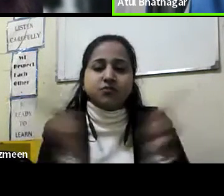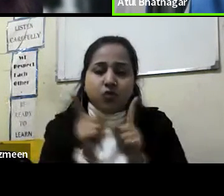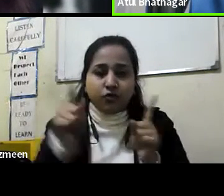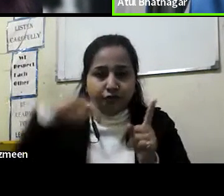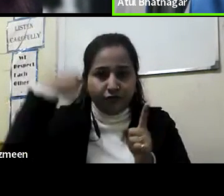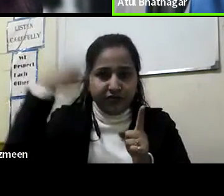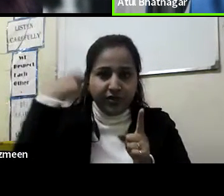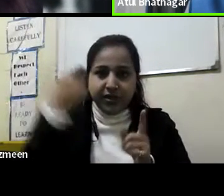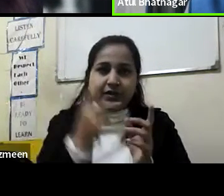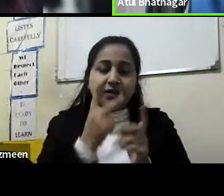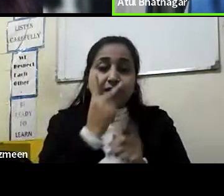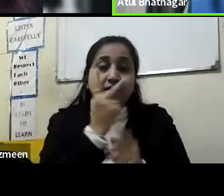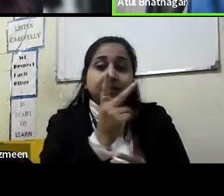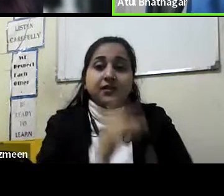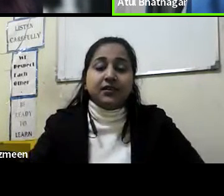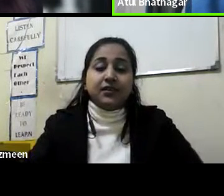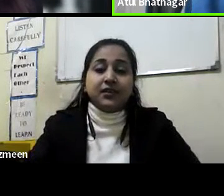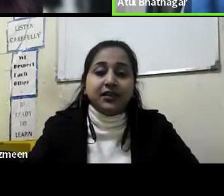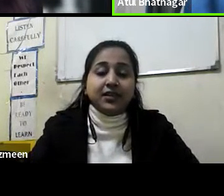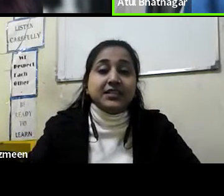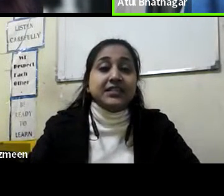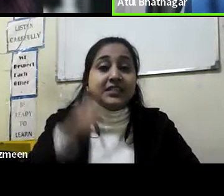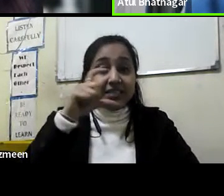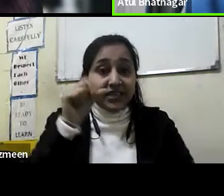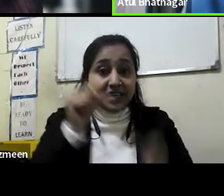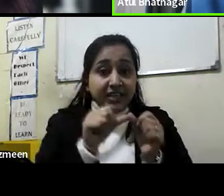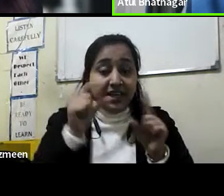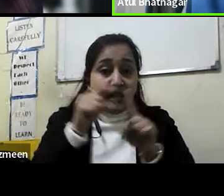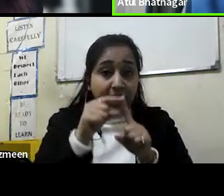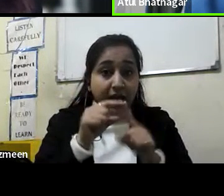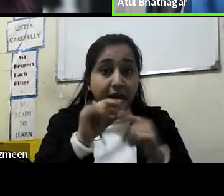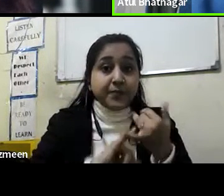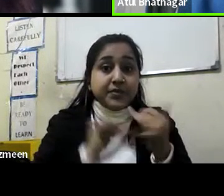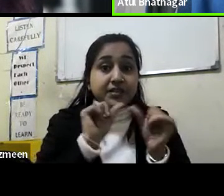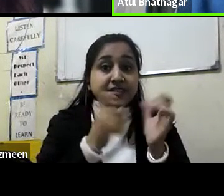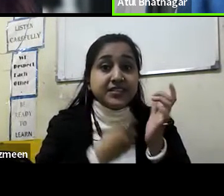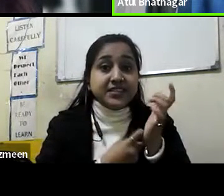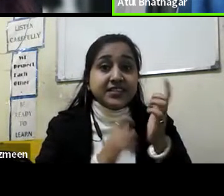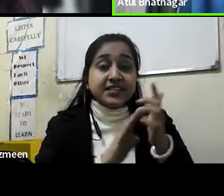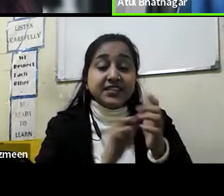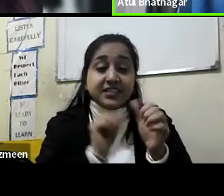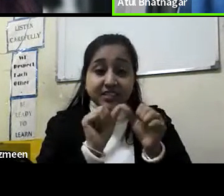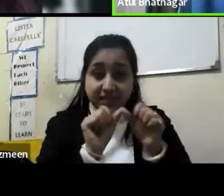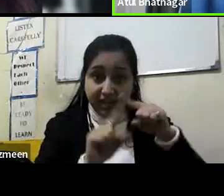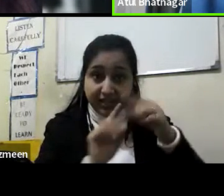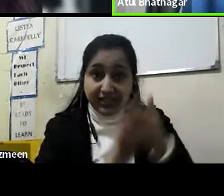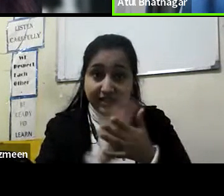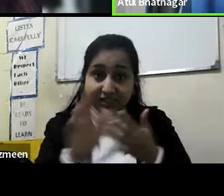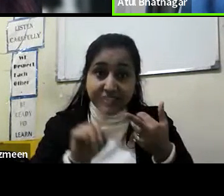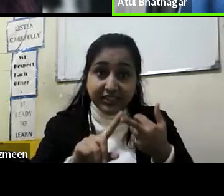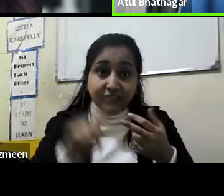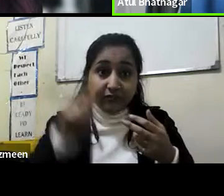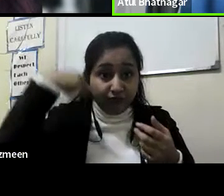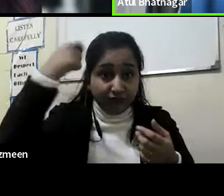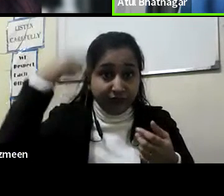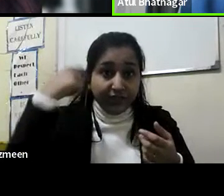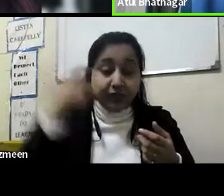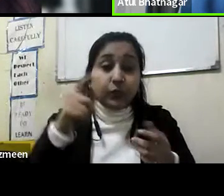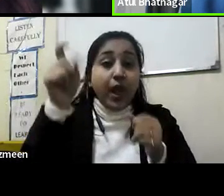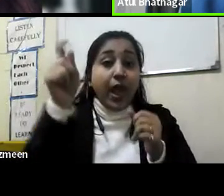is regarding the Cap Sarthi app. So over to the tech team. Can you please play the video on Cap